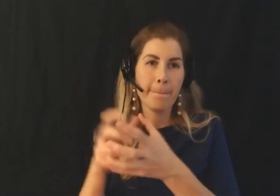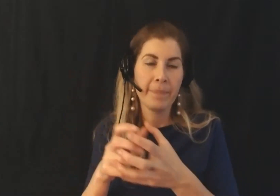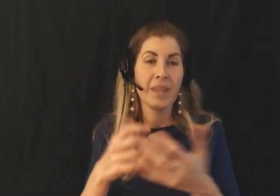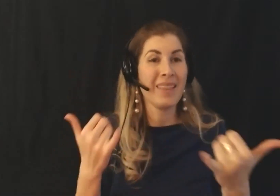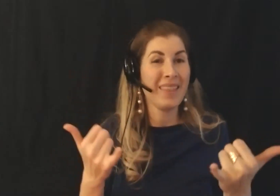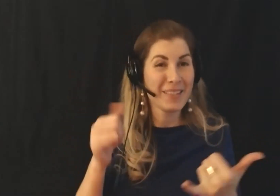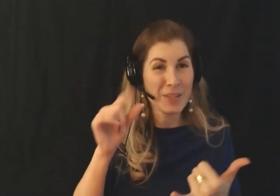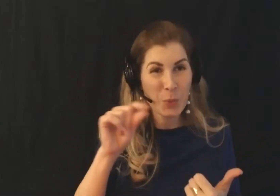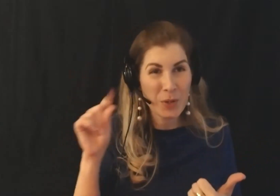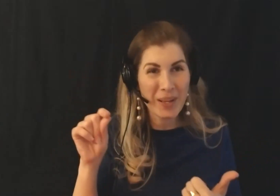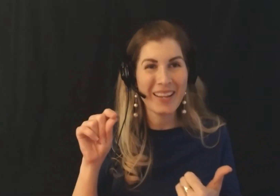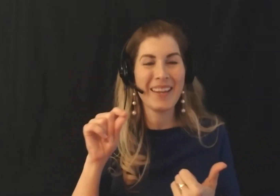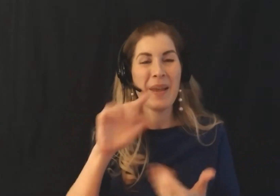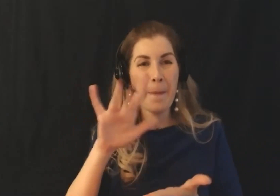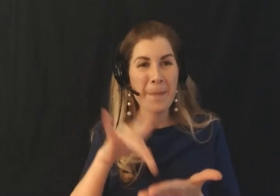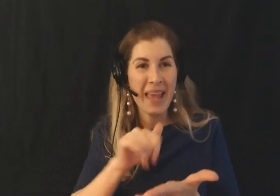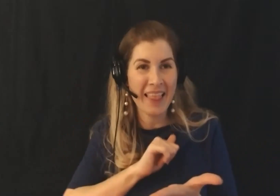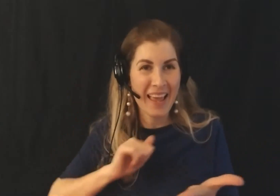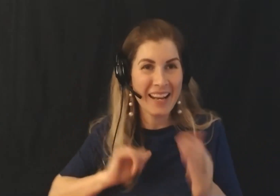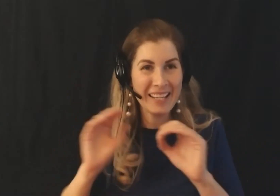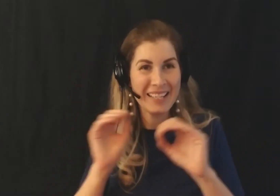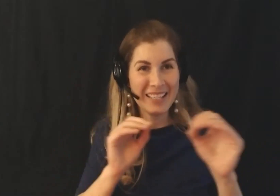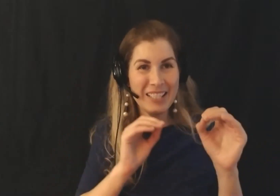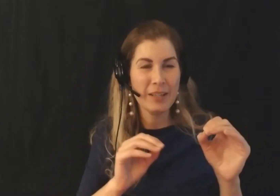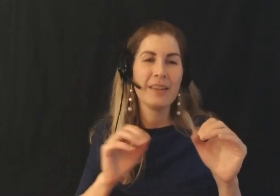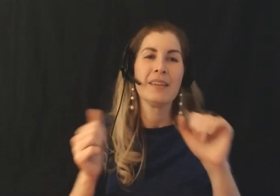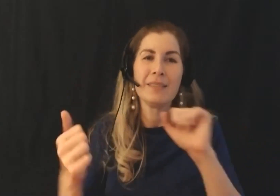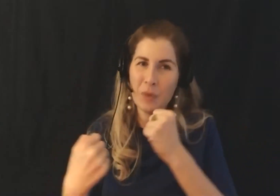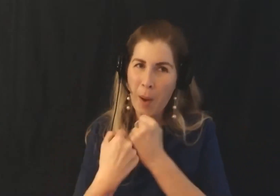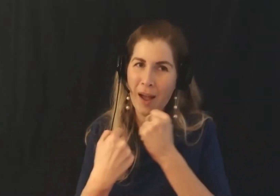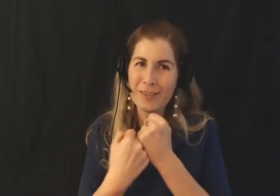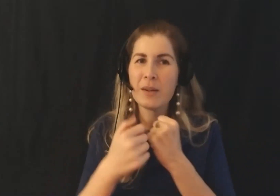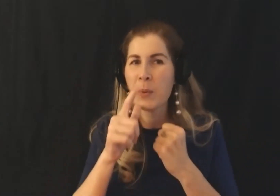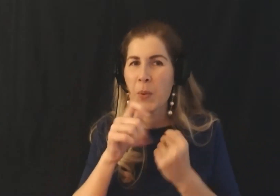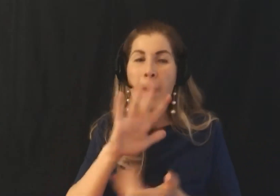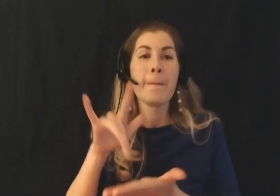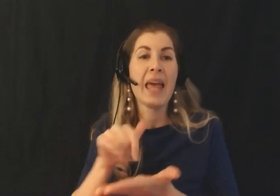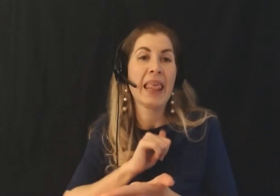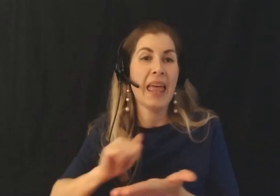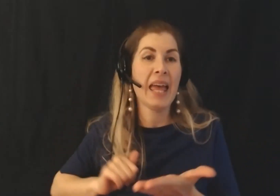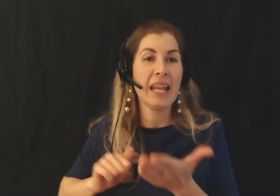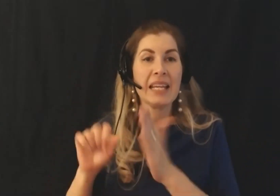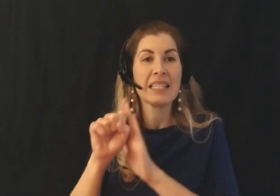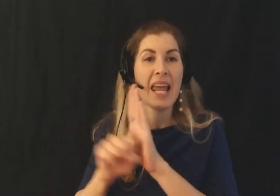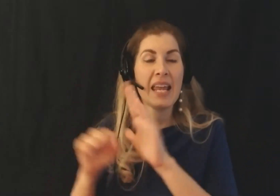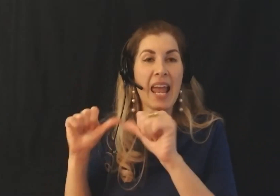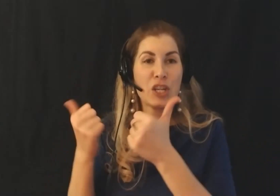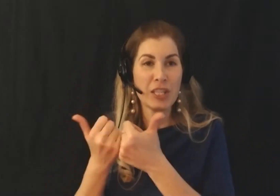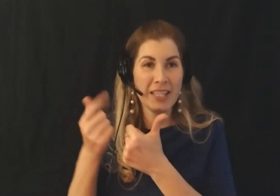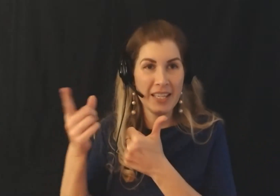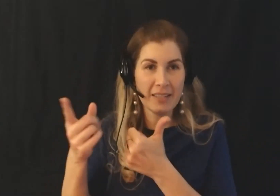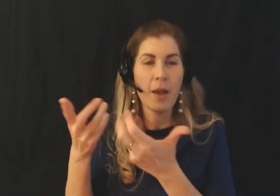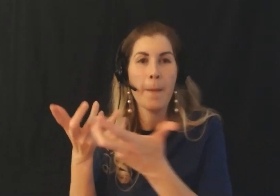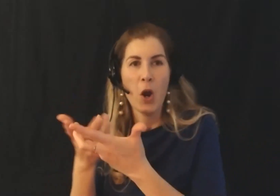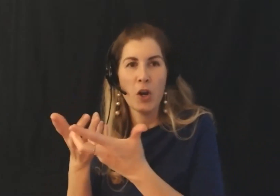2020 Mid-Atlantic Teaching Artists Virtual Retreat is a co-sponsored project of the Mid-Atlantic State Arts Agencies in partnership with